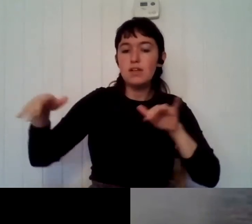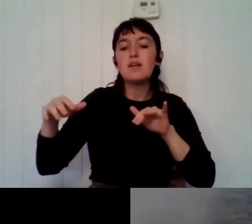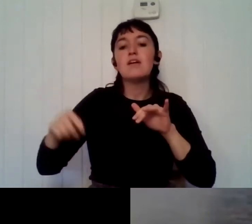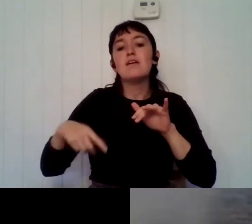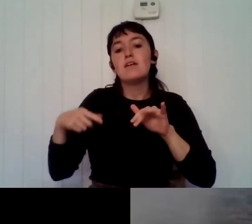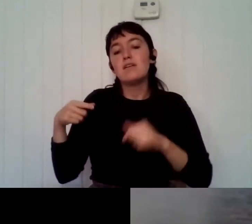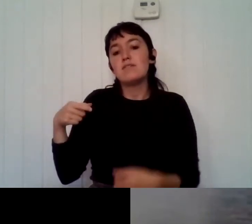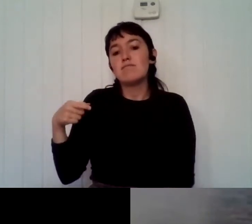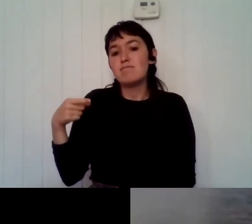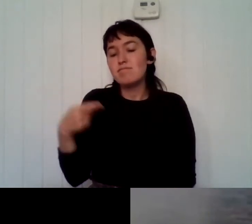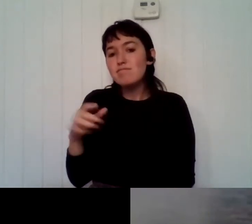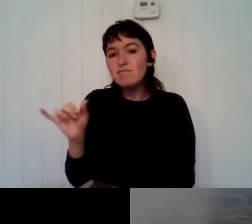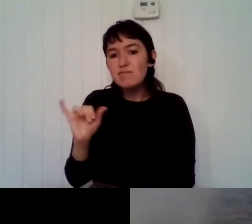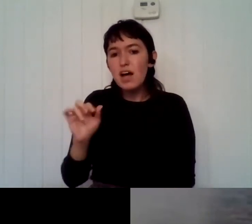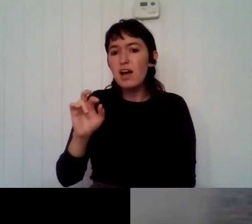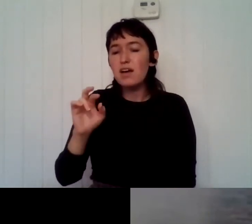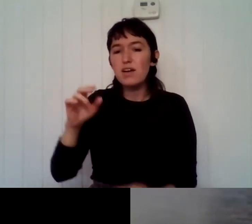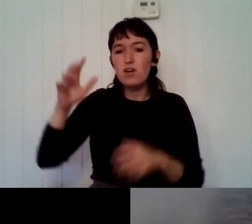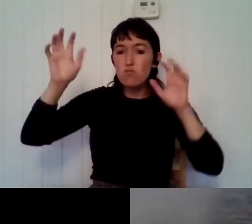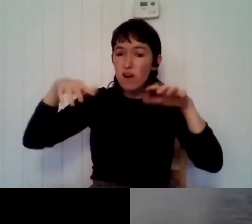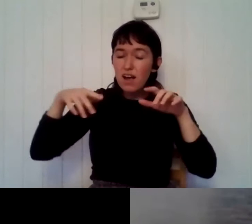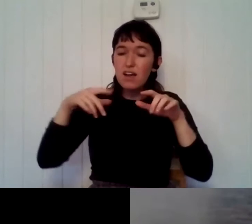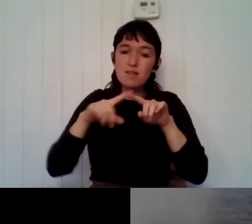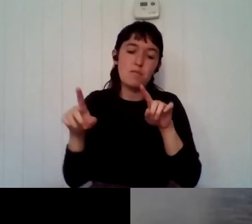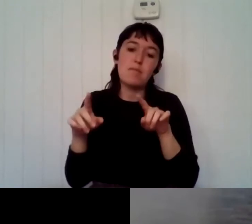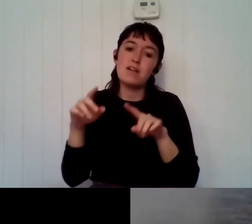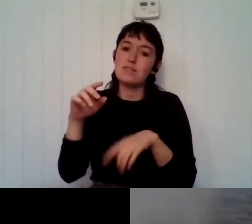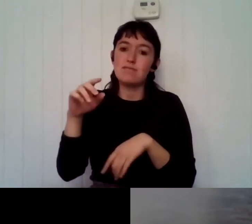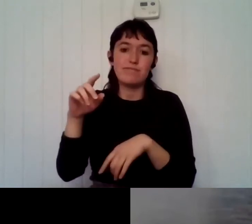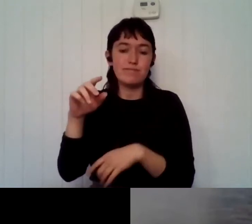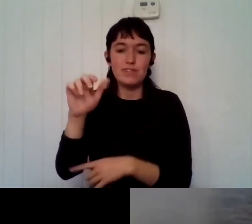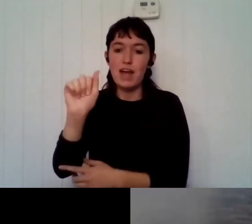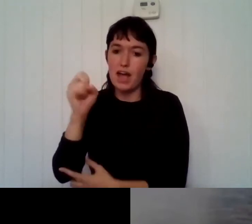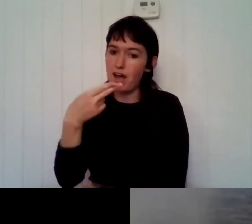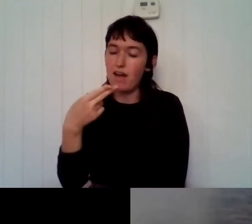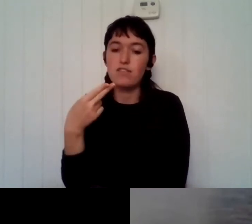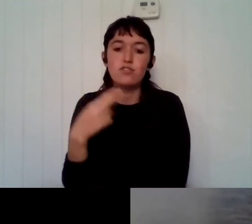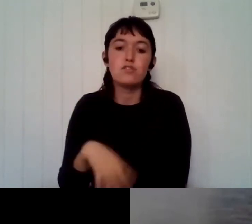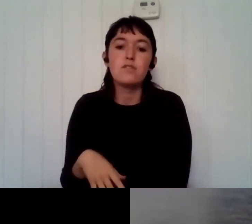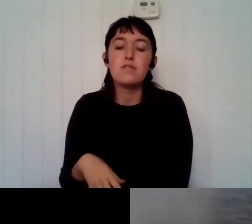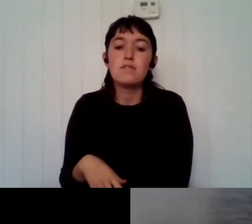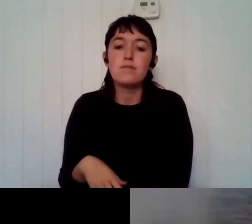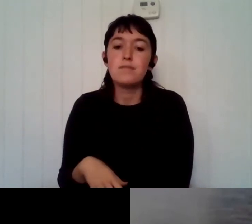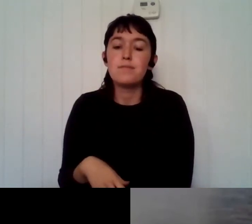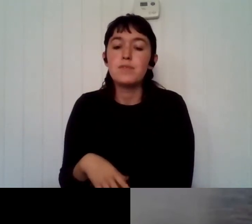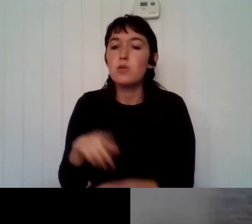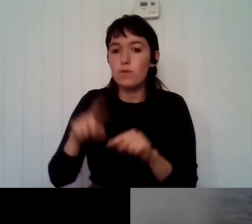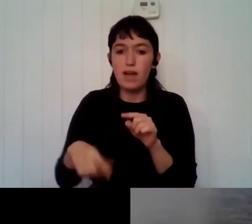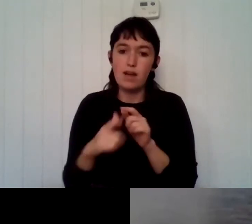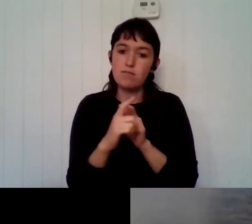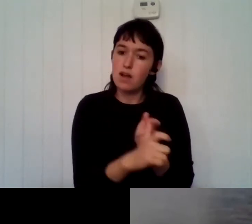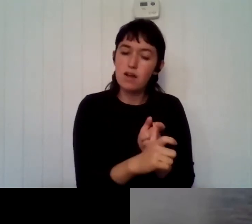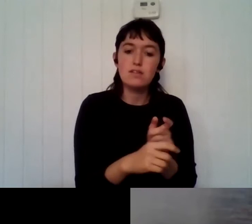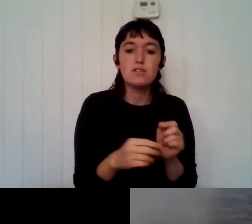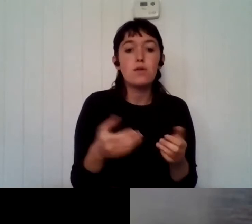it's basically like rainbows of ash. You cannot outrun it. And in that sense, you need to be prepared to deal